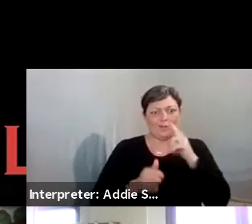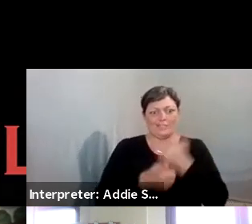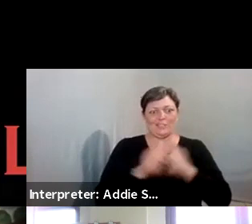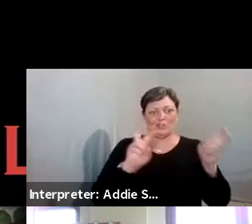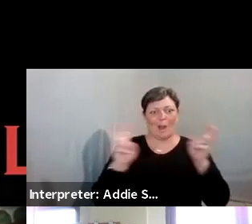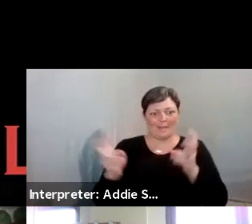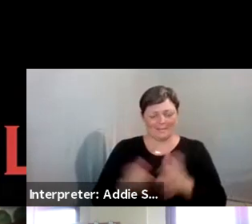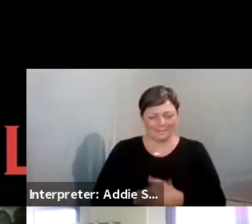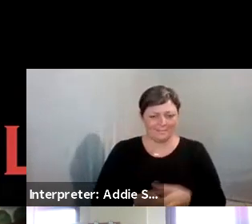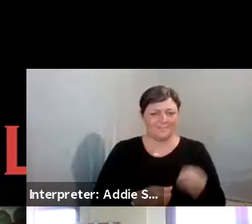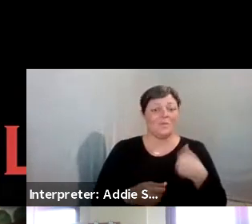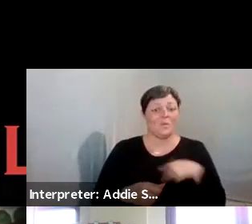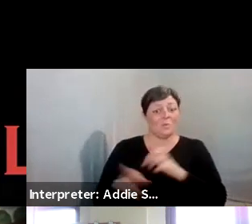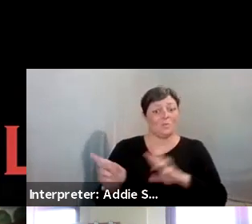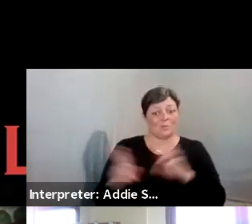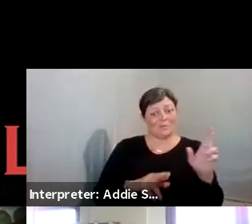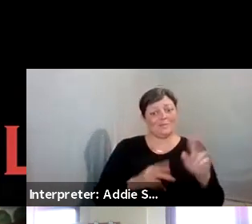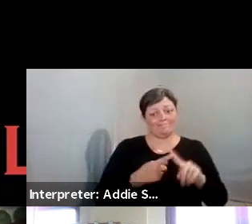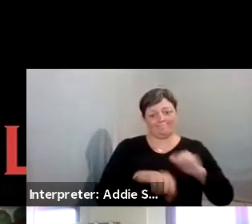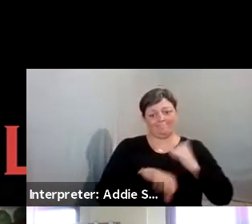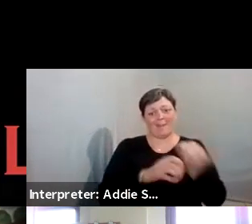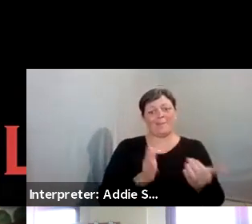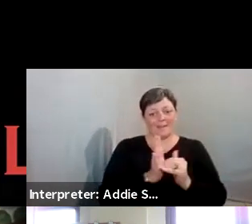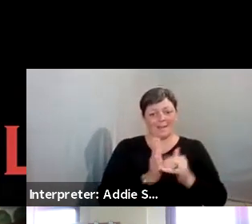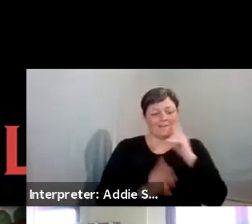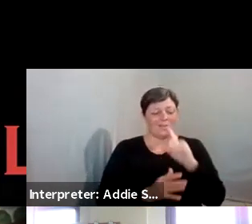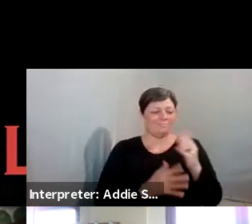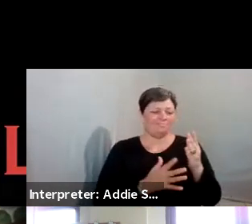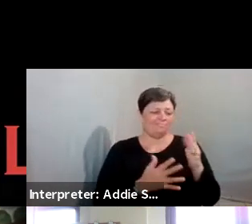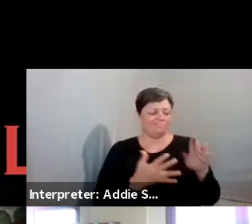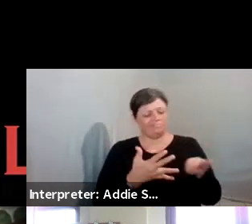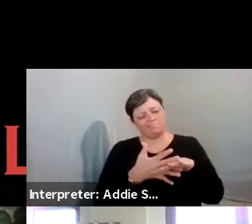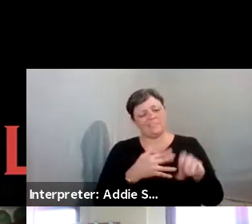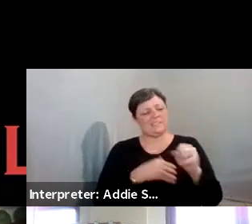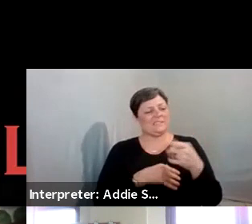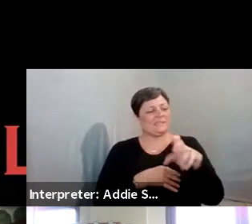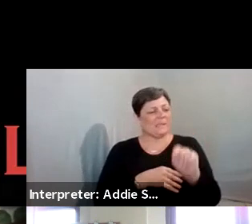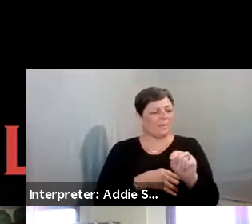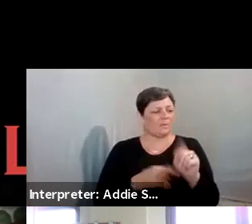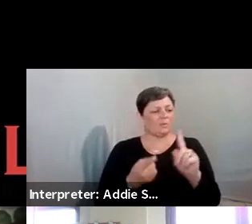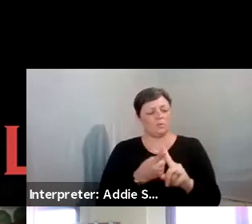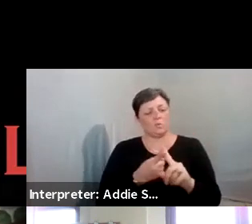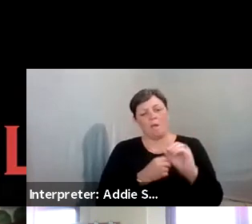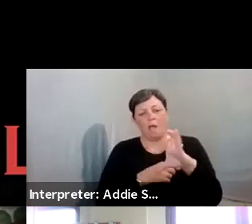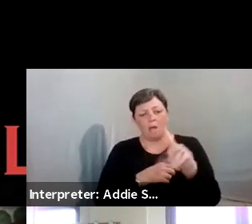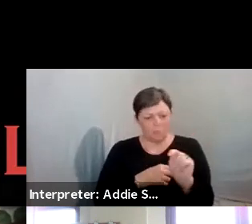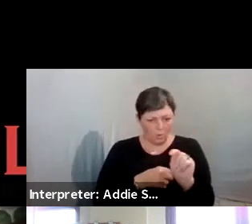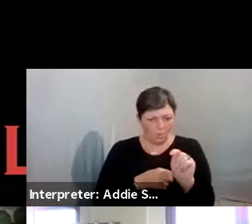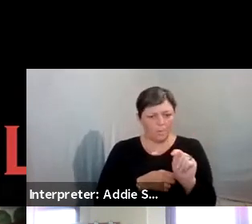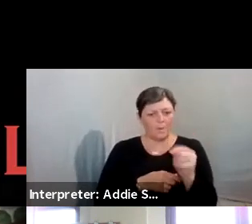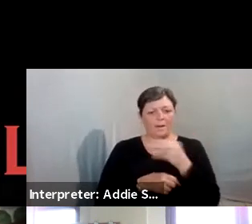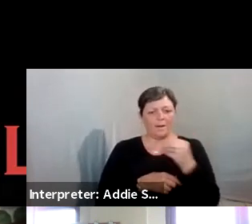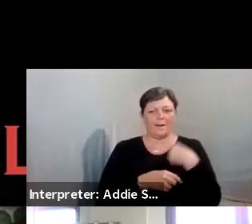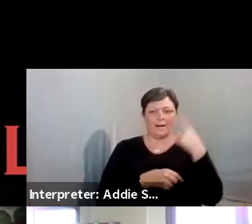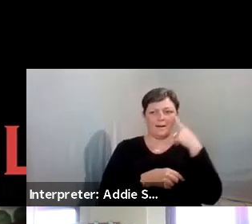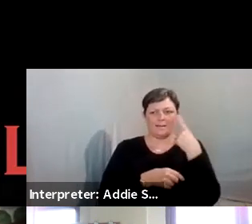getting ready to do this again for mid-September through end of October. And I